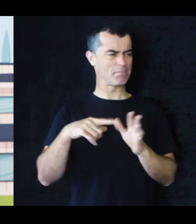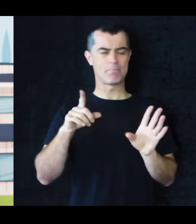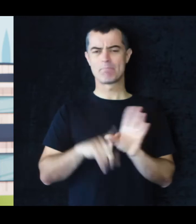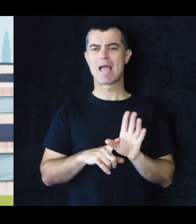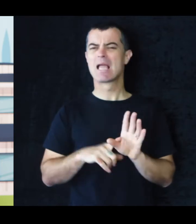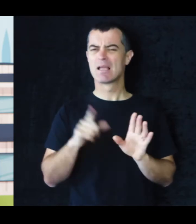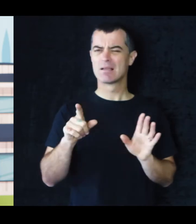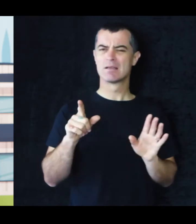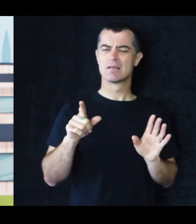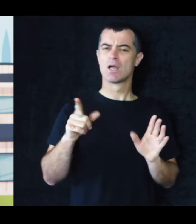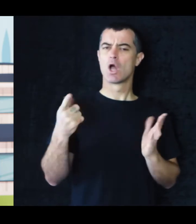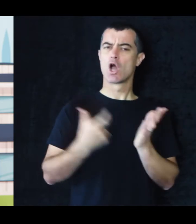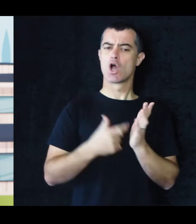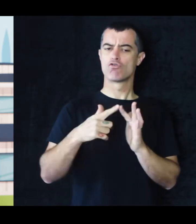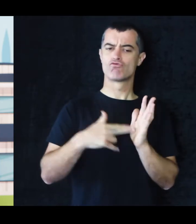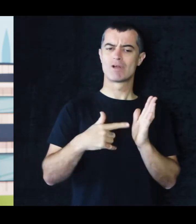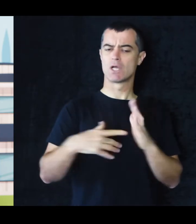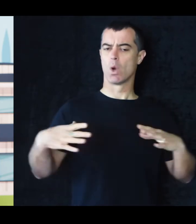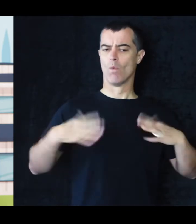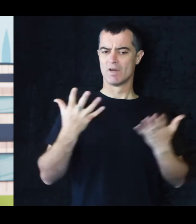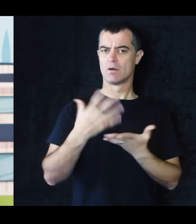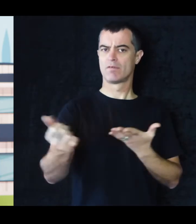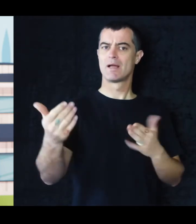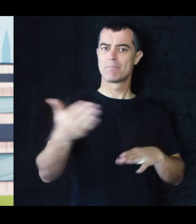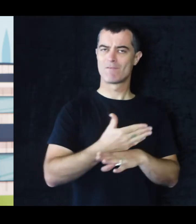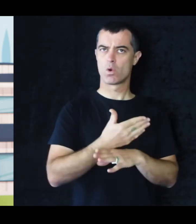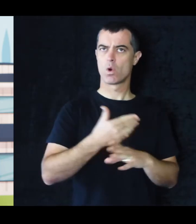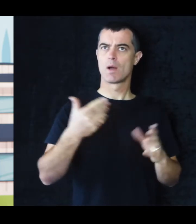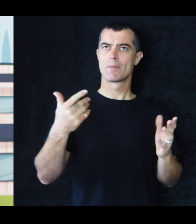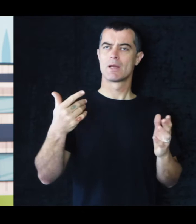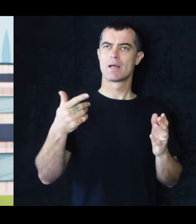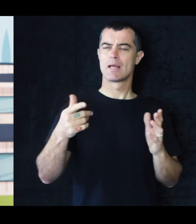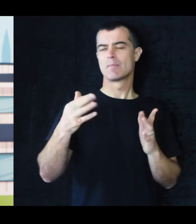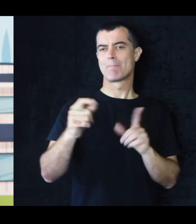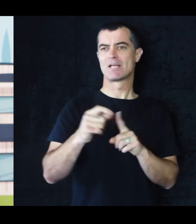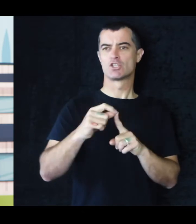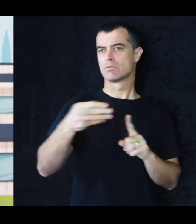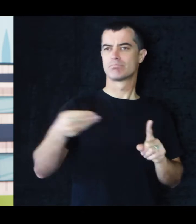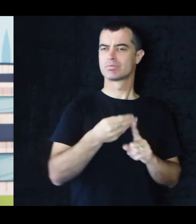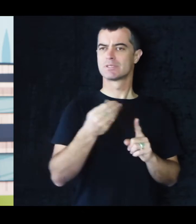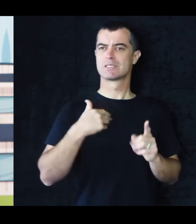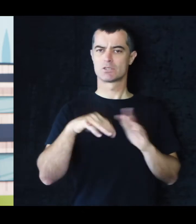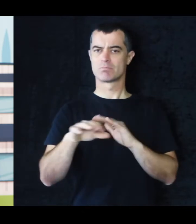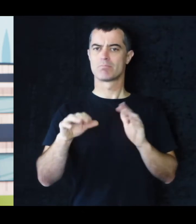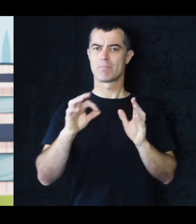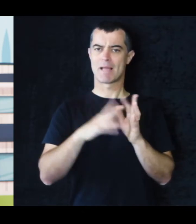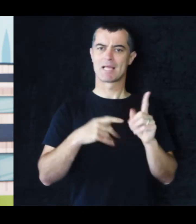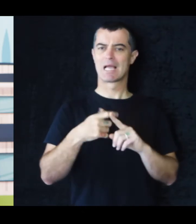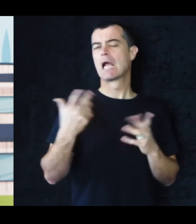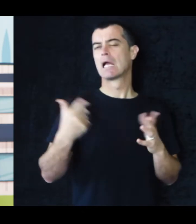Pay, where your rent is deducted before your pension even goes into your bank.